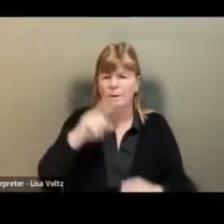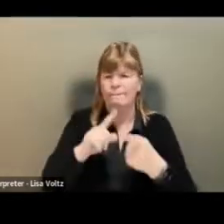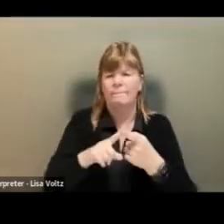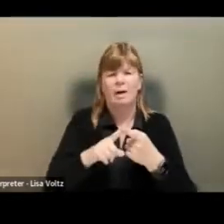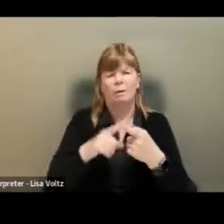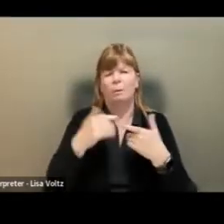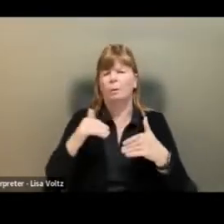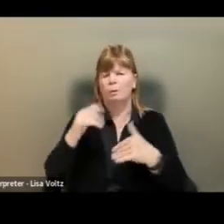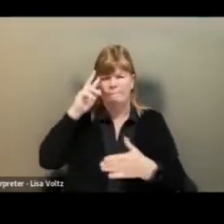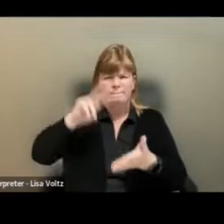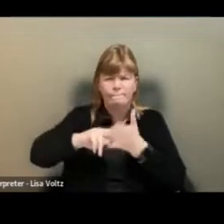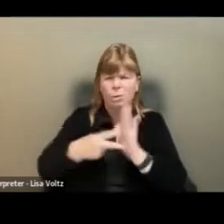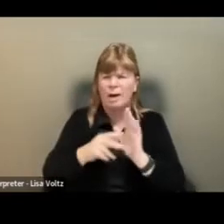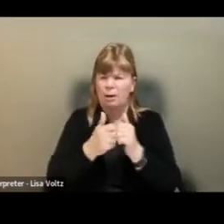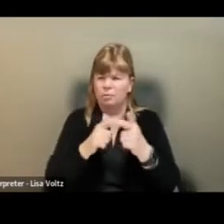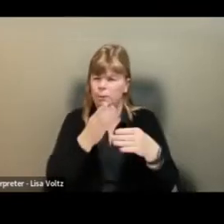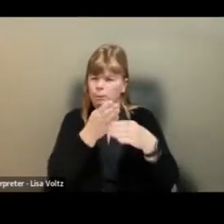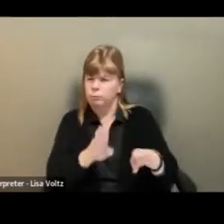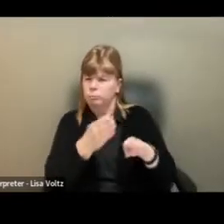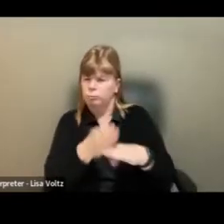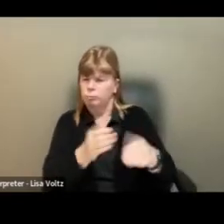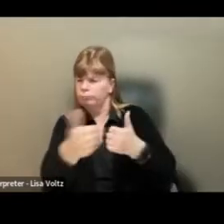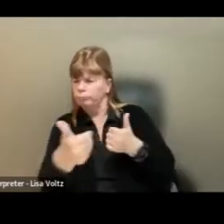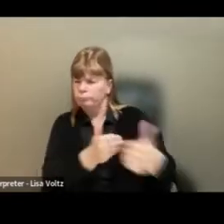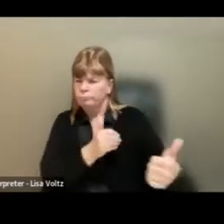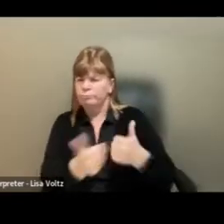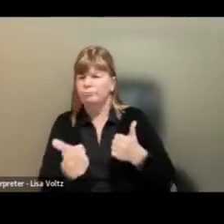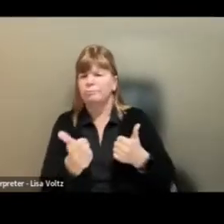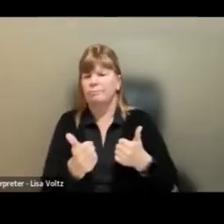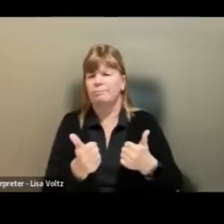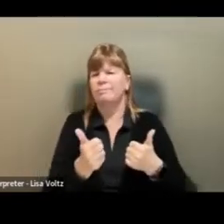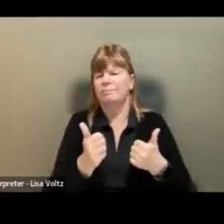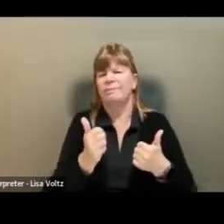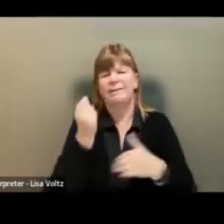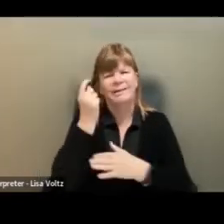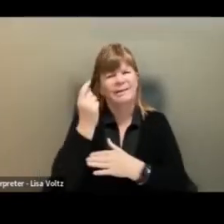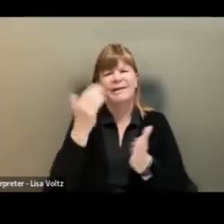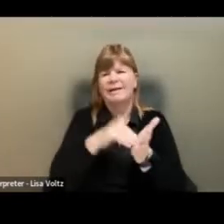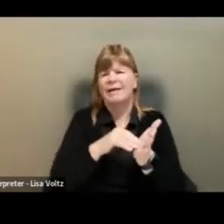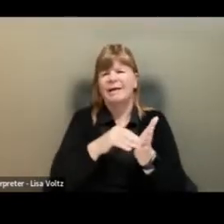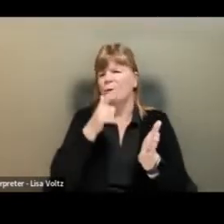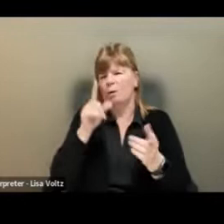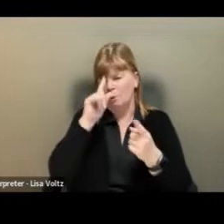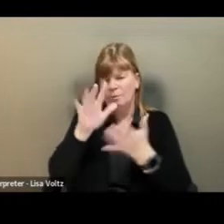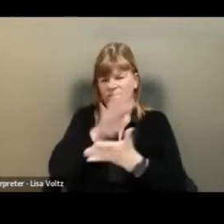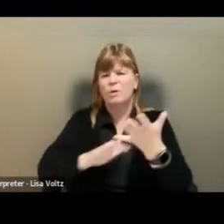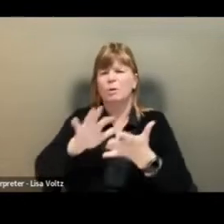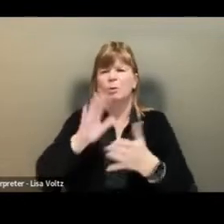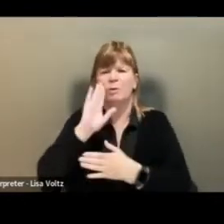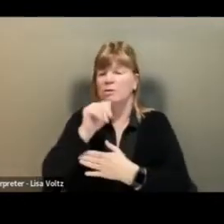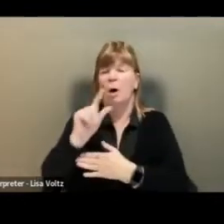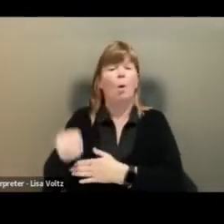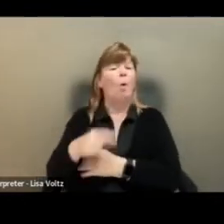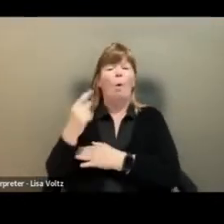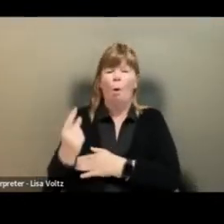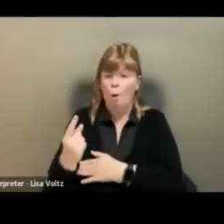very intentional divisions that are sown between, and I'm going to, again, just so we don't get confused, we know that it's not always the case,